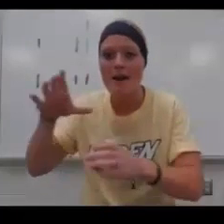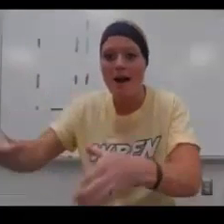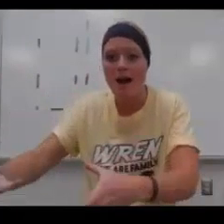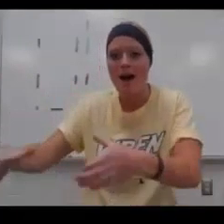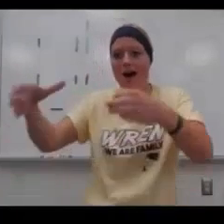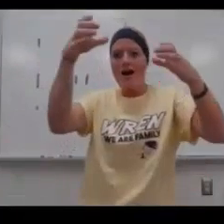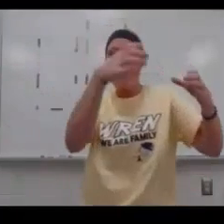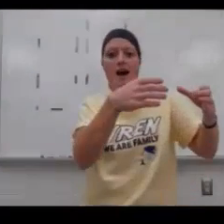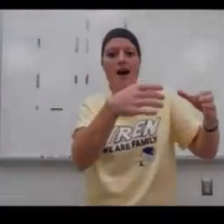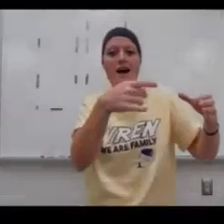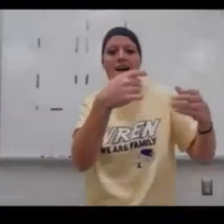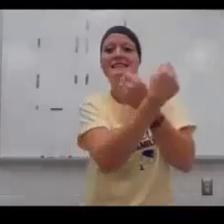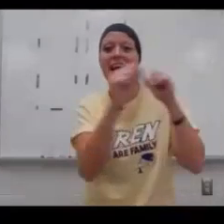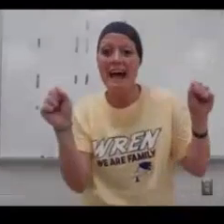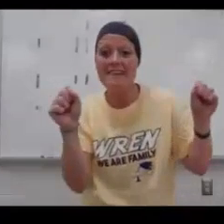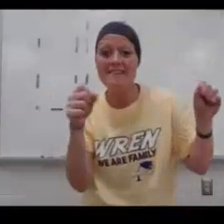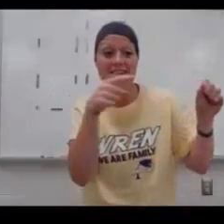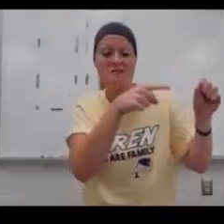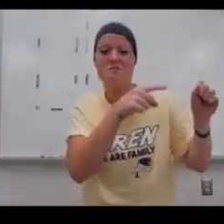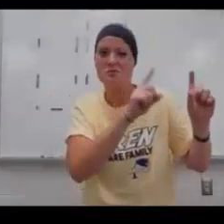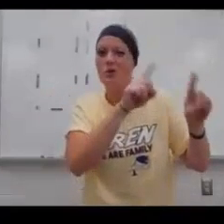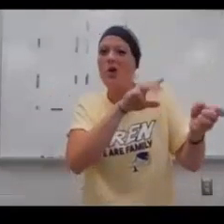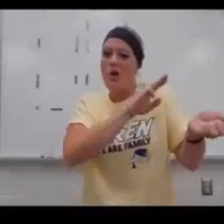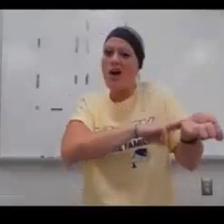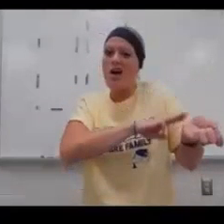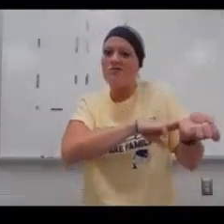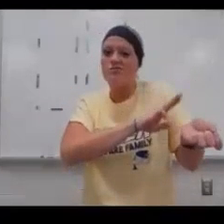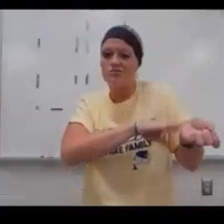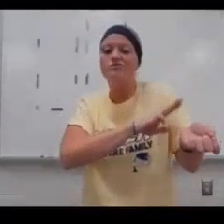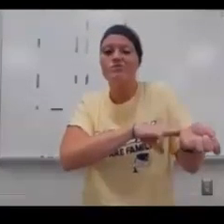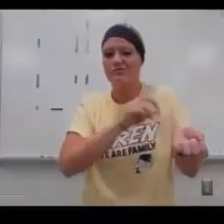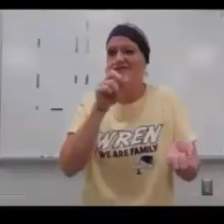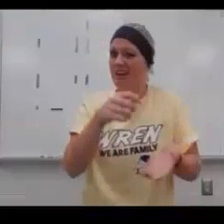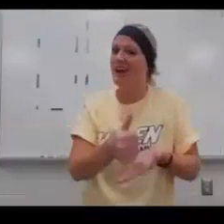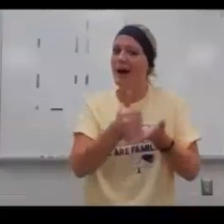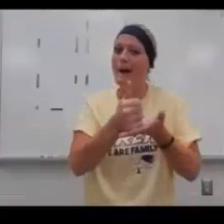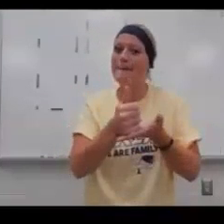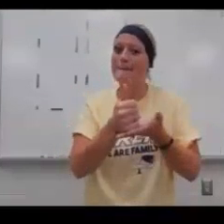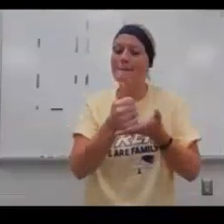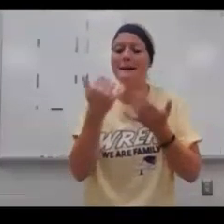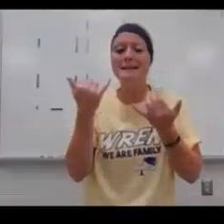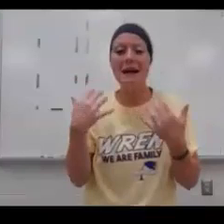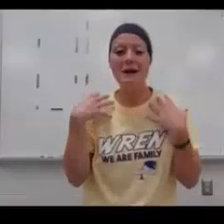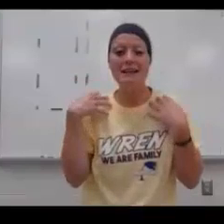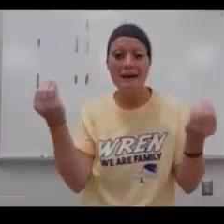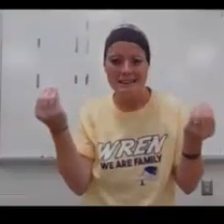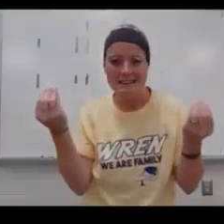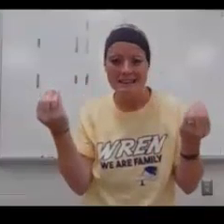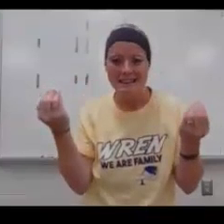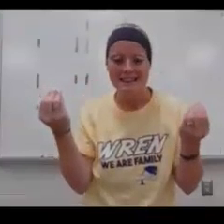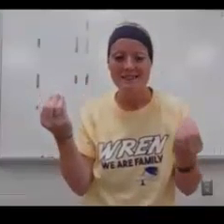and barked and found her, and they got the woman out and she was safe. She had to go to the doctor. She